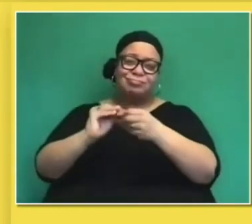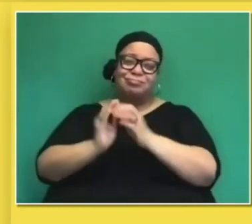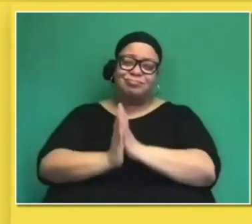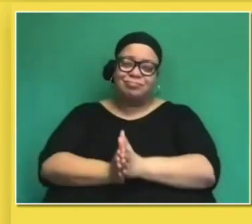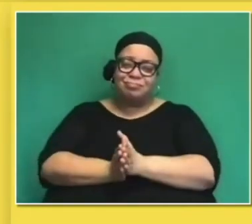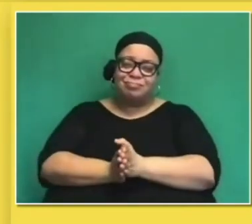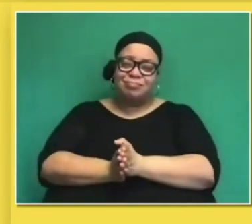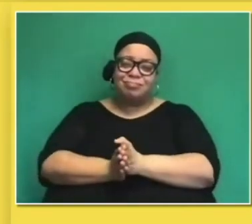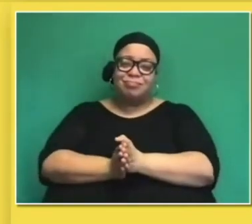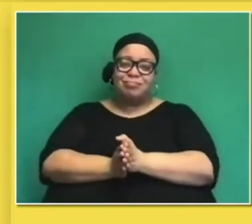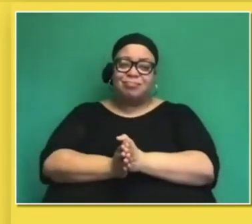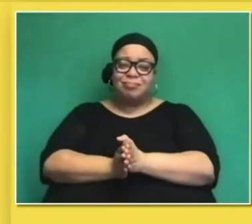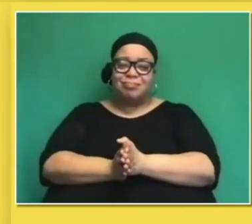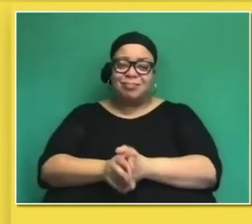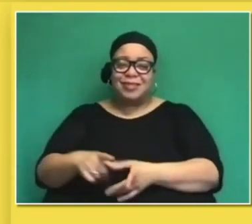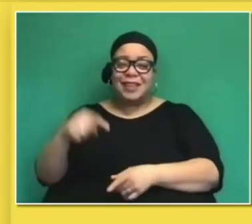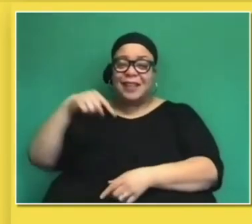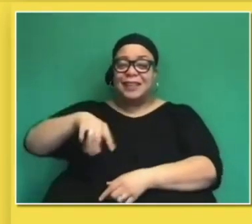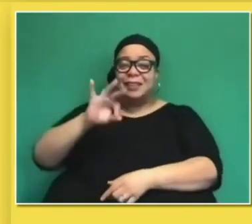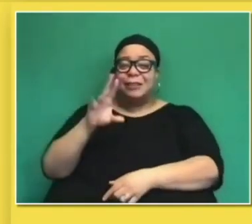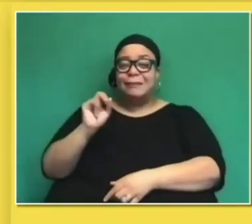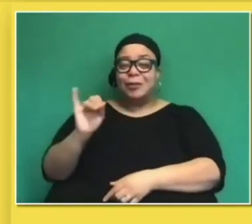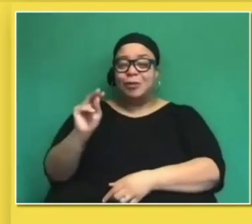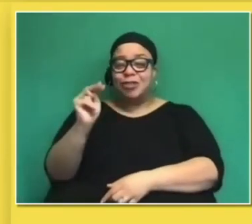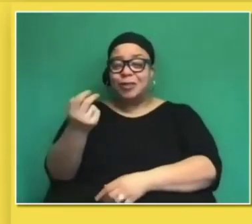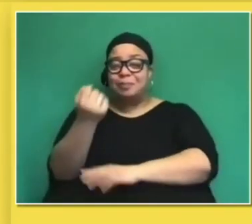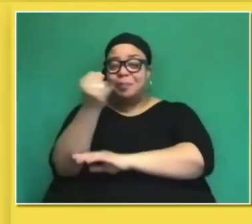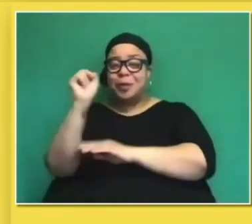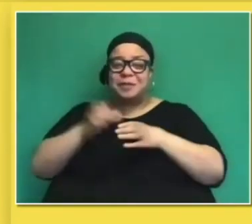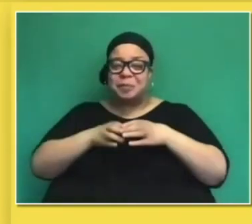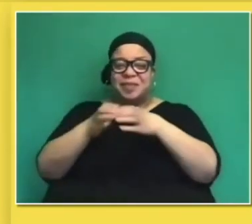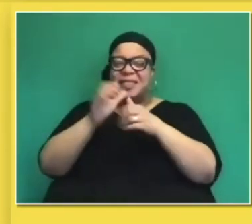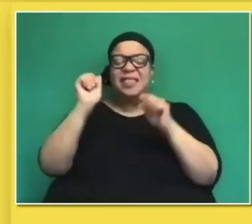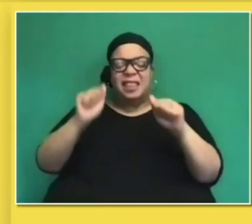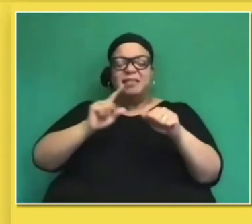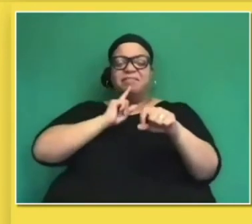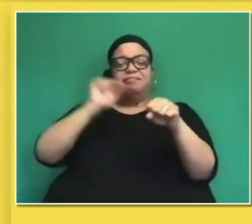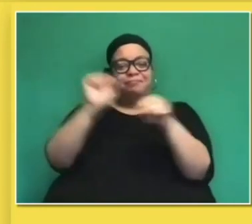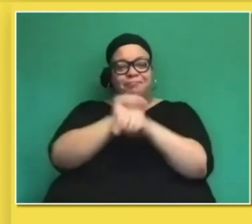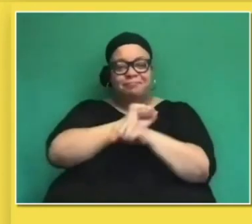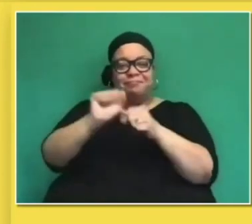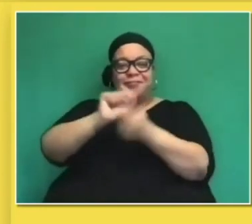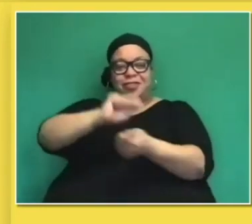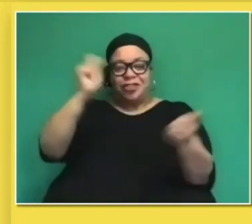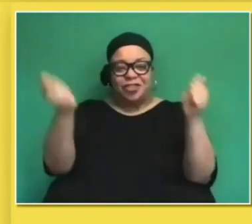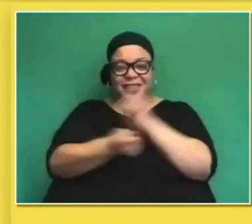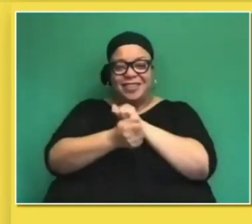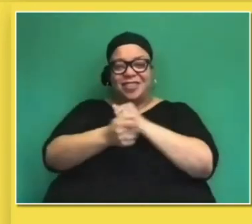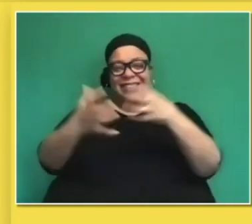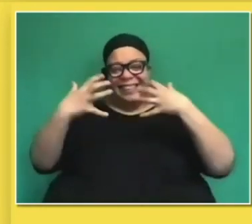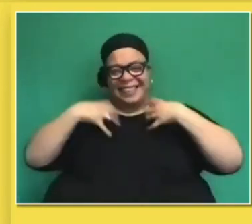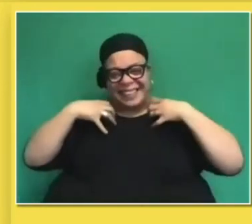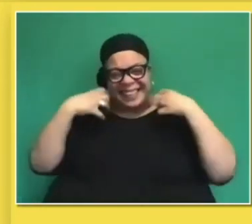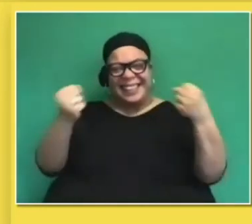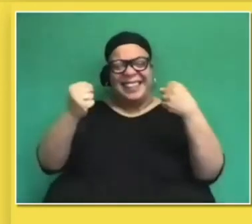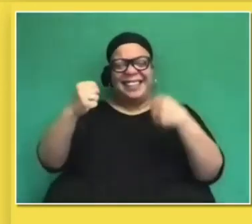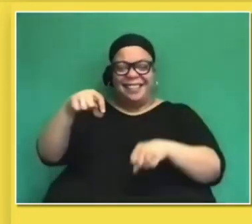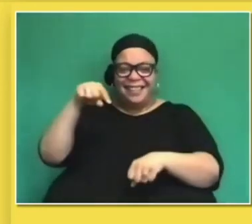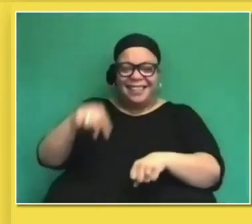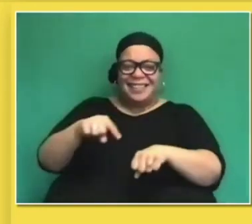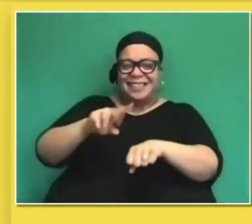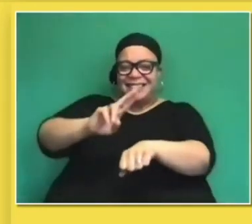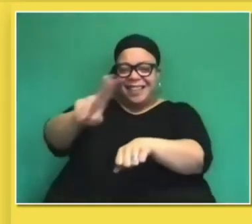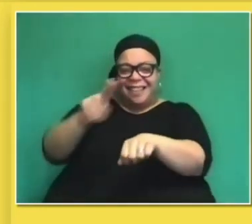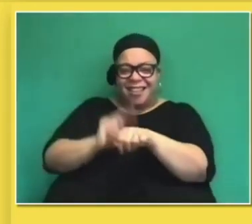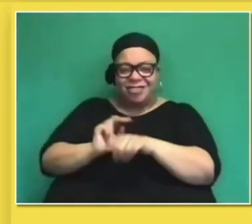heal and transform this nation. Because we know when we lift when we organize, when